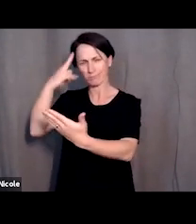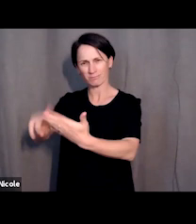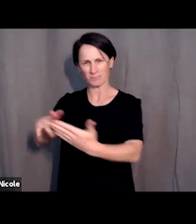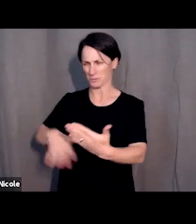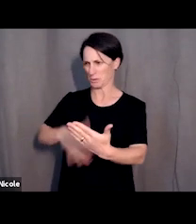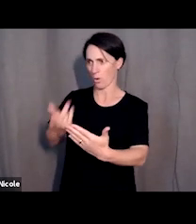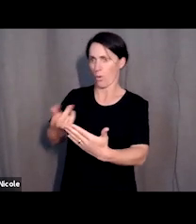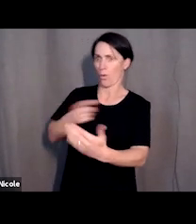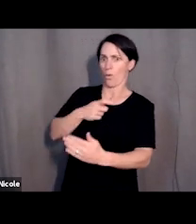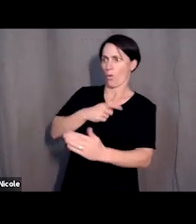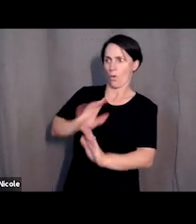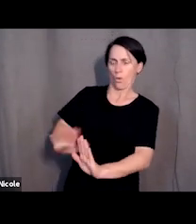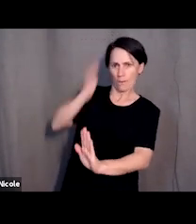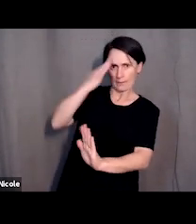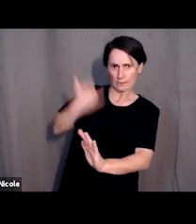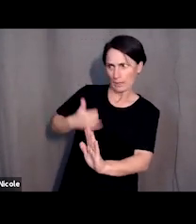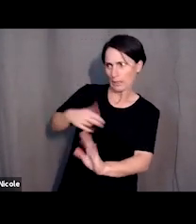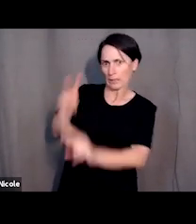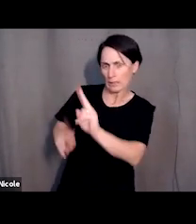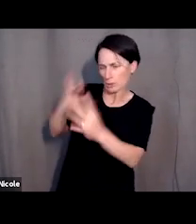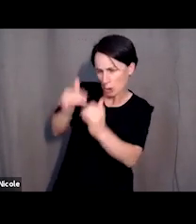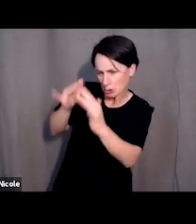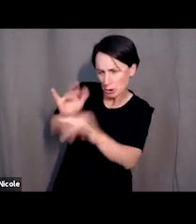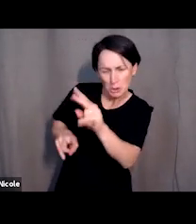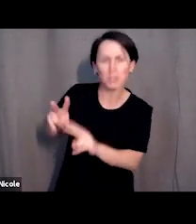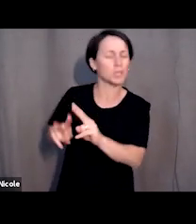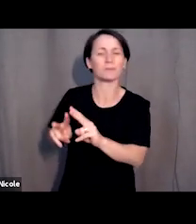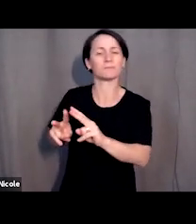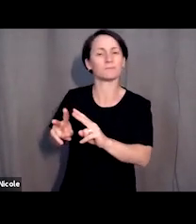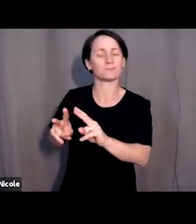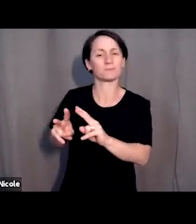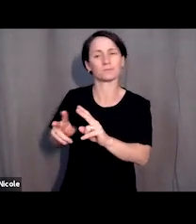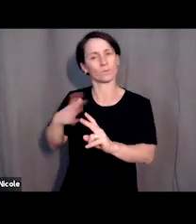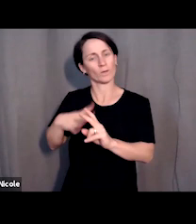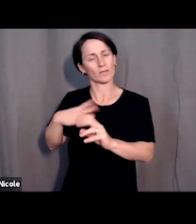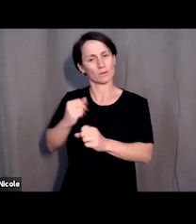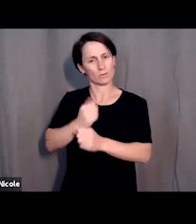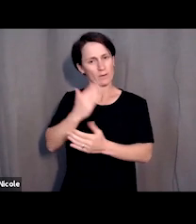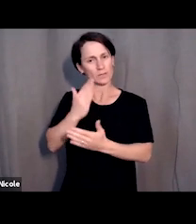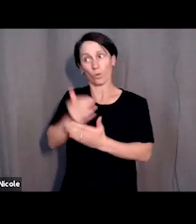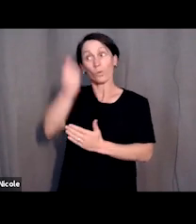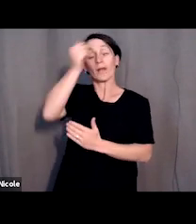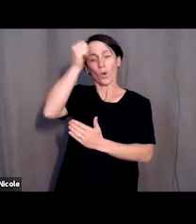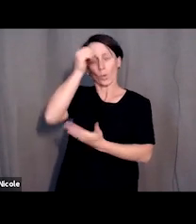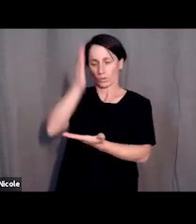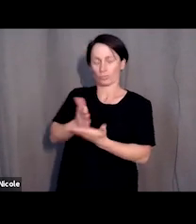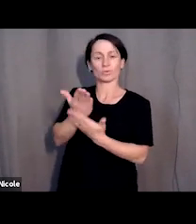have mental illness, be less judgmental, know more about what's actually really happening. And that's